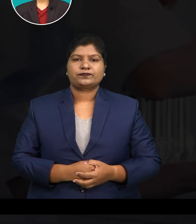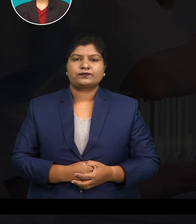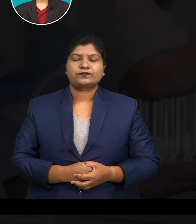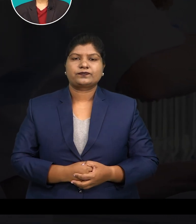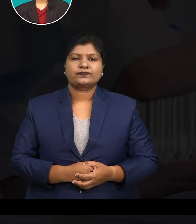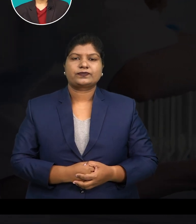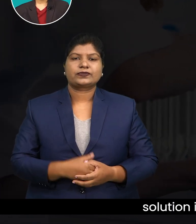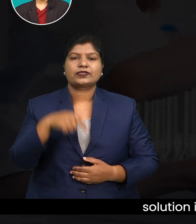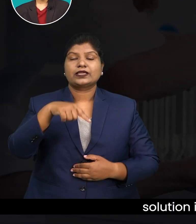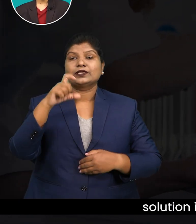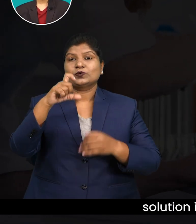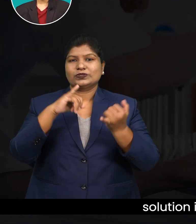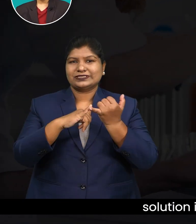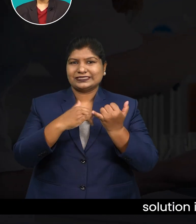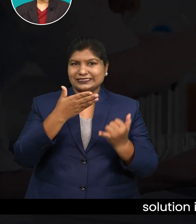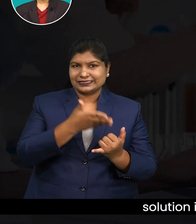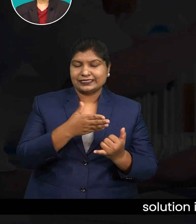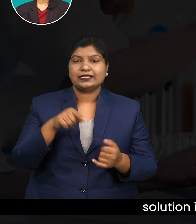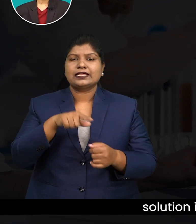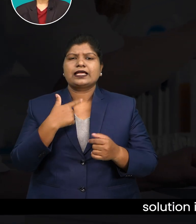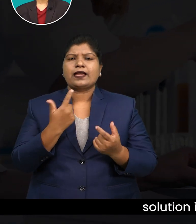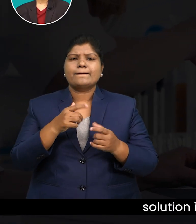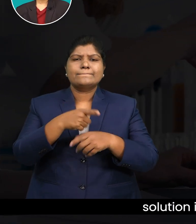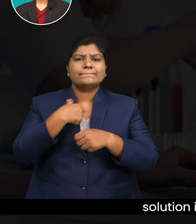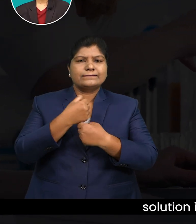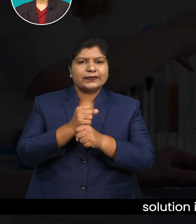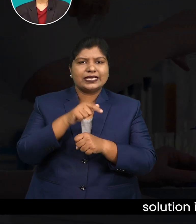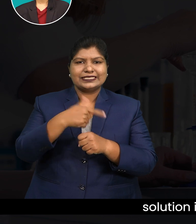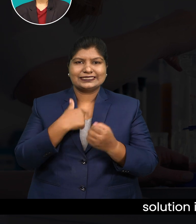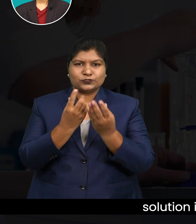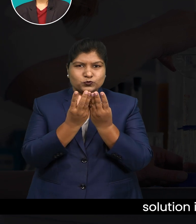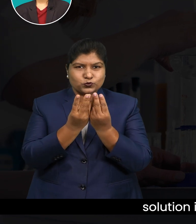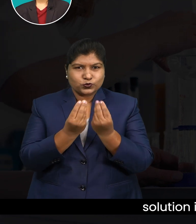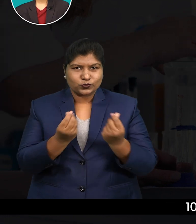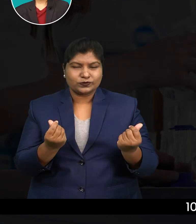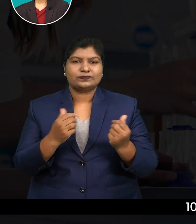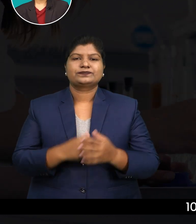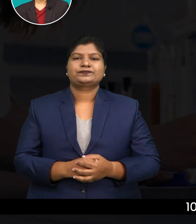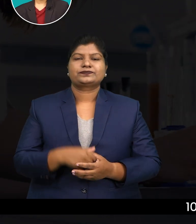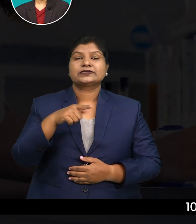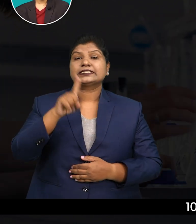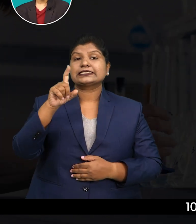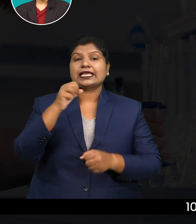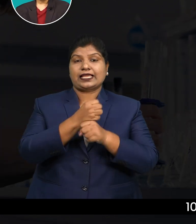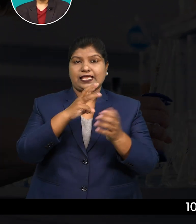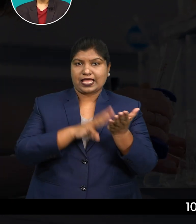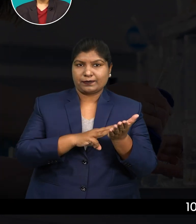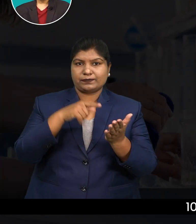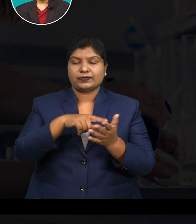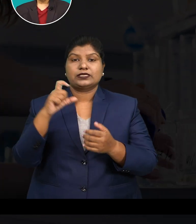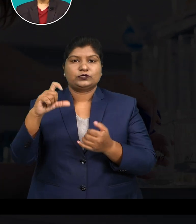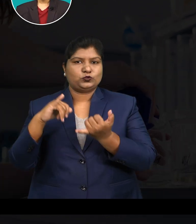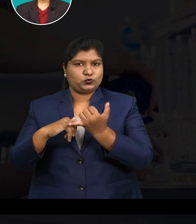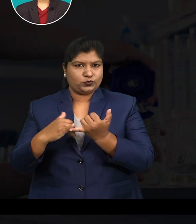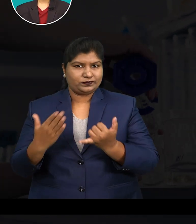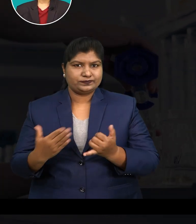Caustic soda solution is prepared by dissolving 10 grams of caustic soda